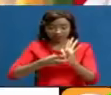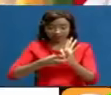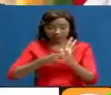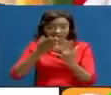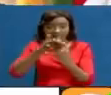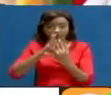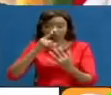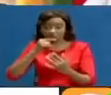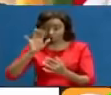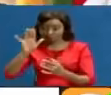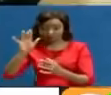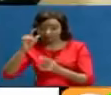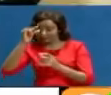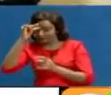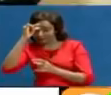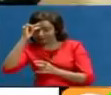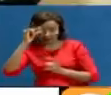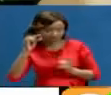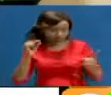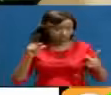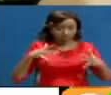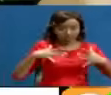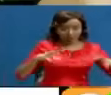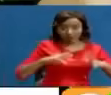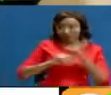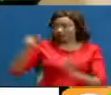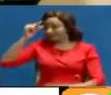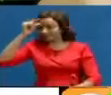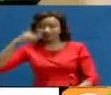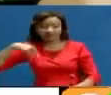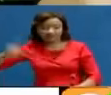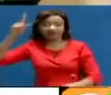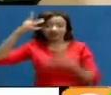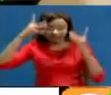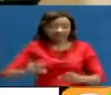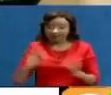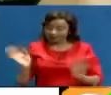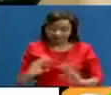the governors, right? So it's not something for us to decide as government. right? You'd understand